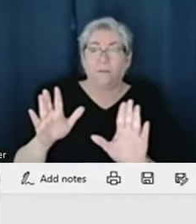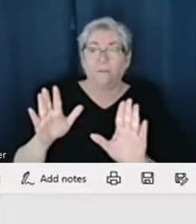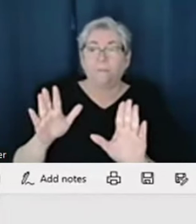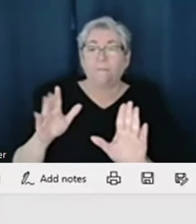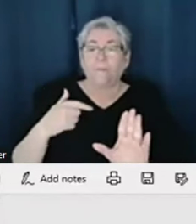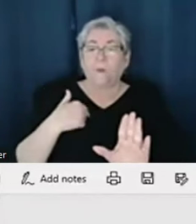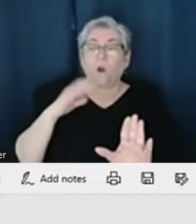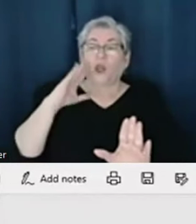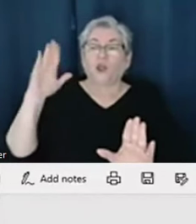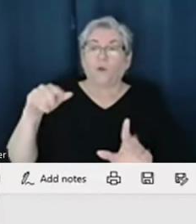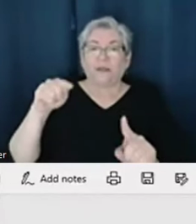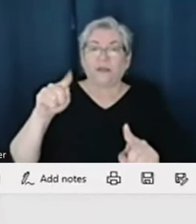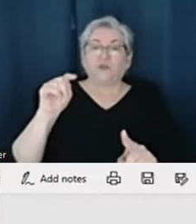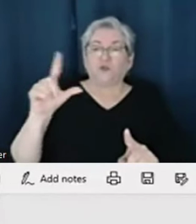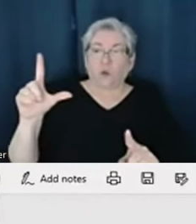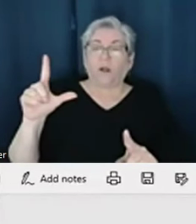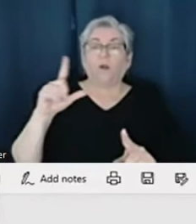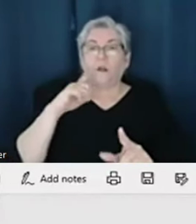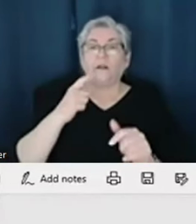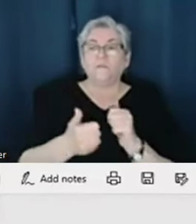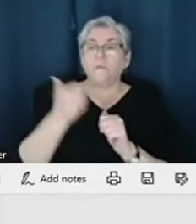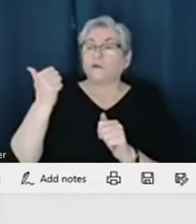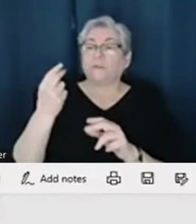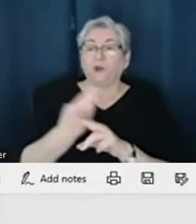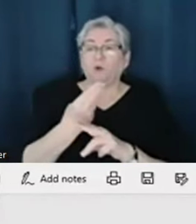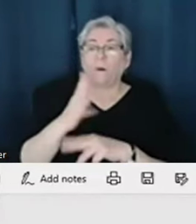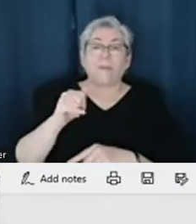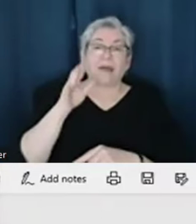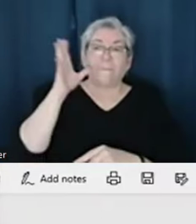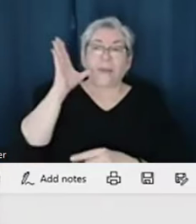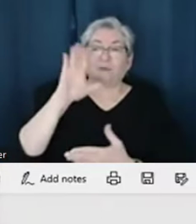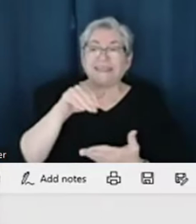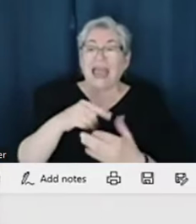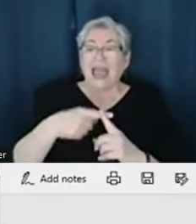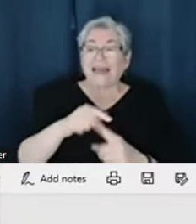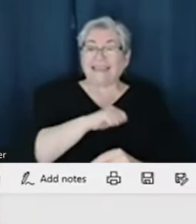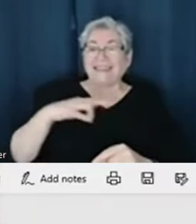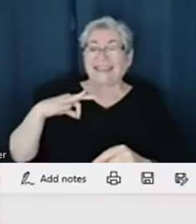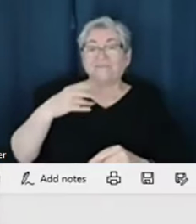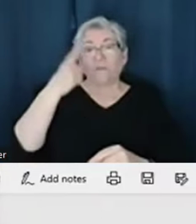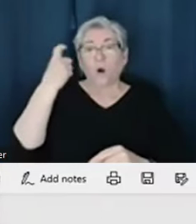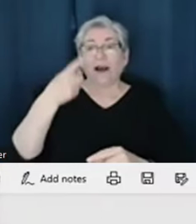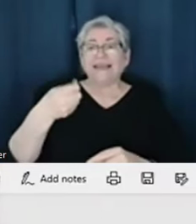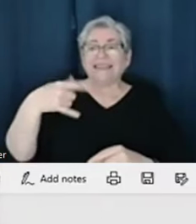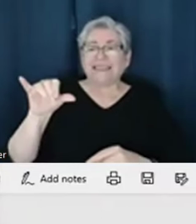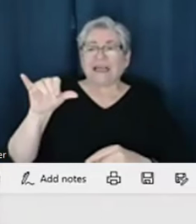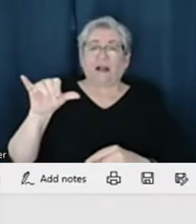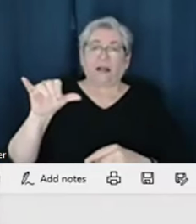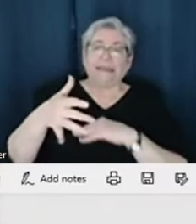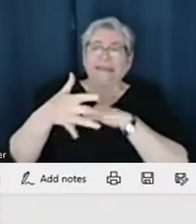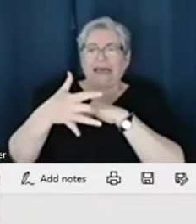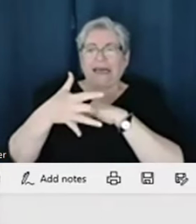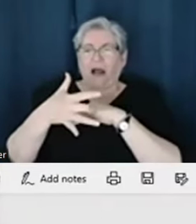will primarily be used by parent centers staff because it still is technical. We tried to make sure